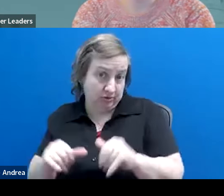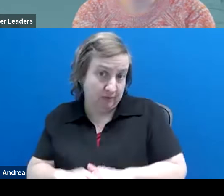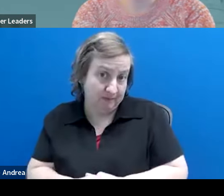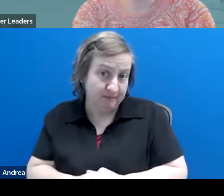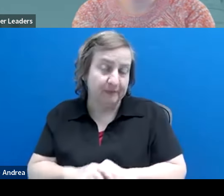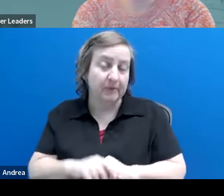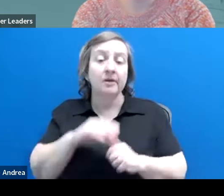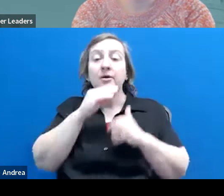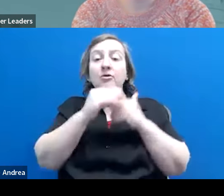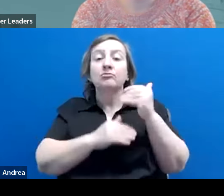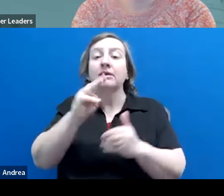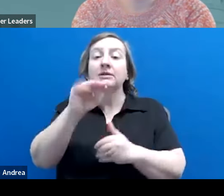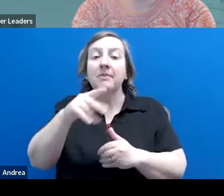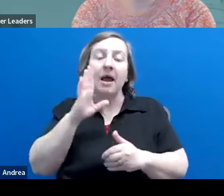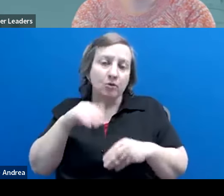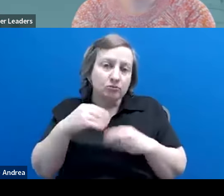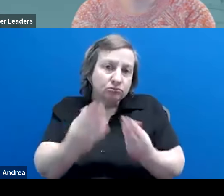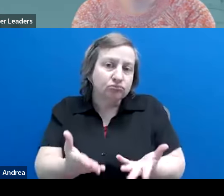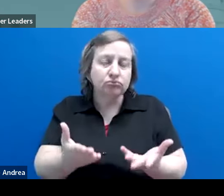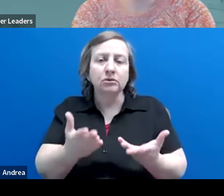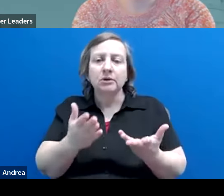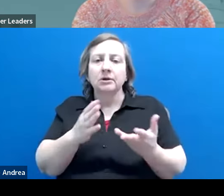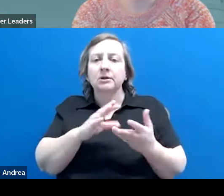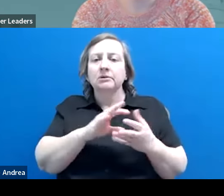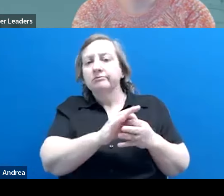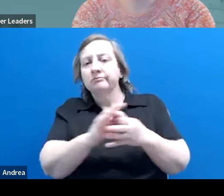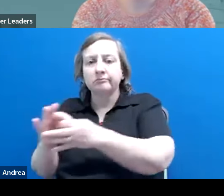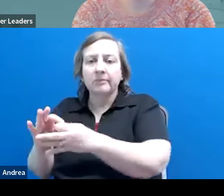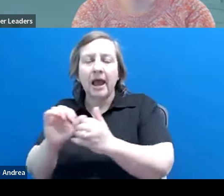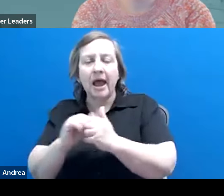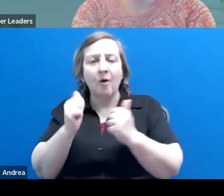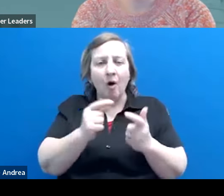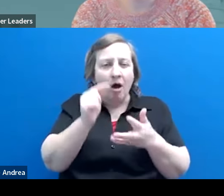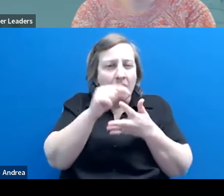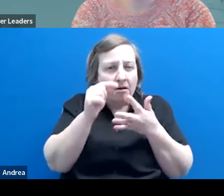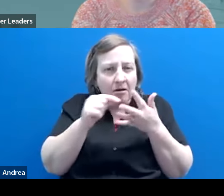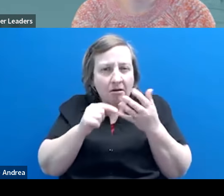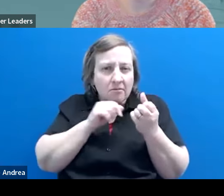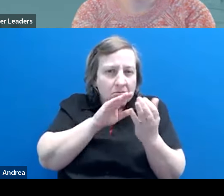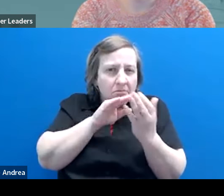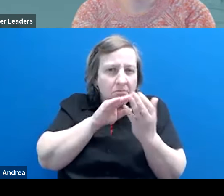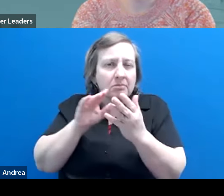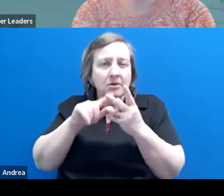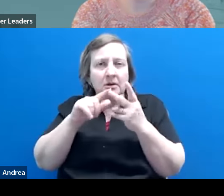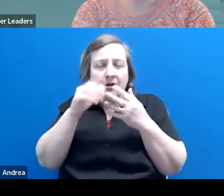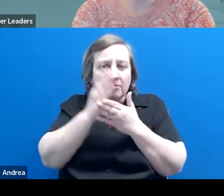process map will provide a platform to weave together all of the various tactical elements and perspectives that our